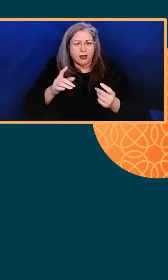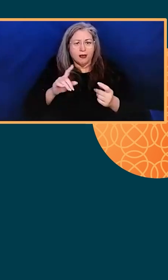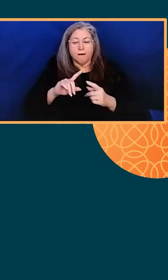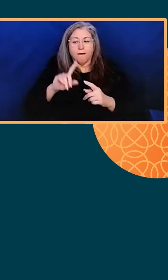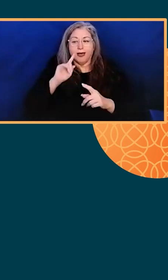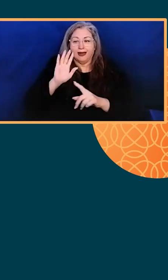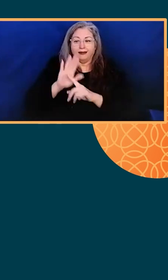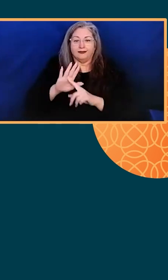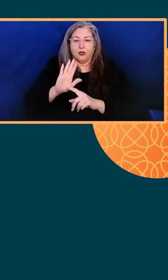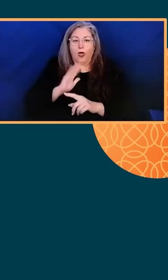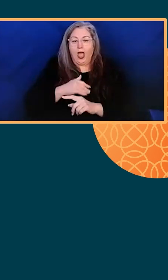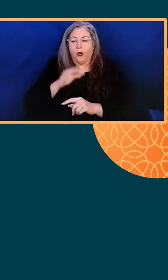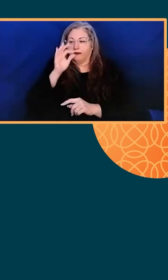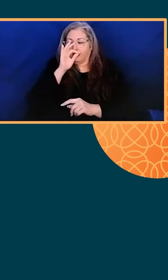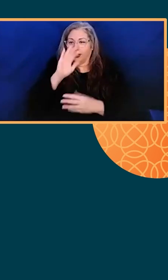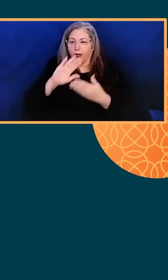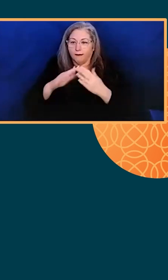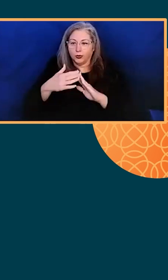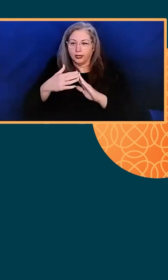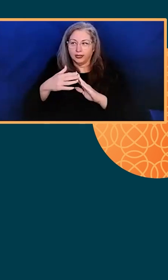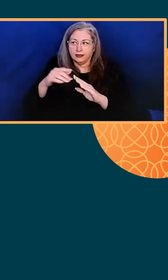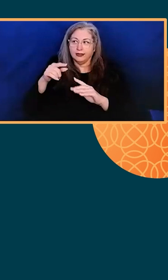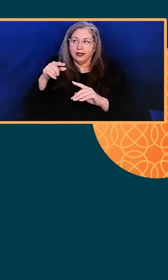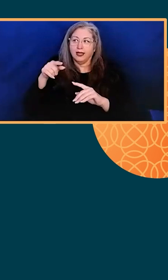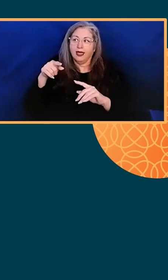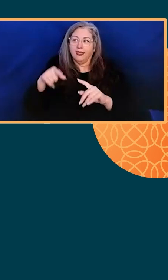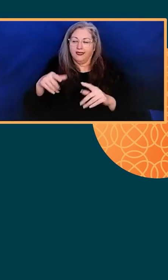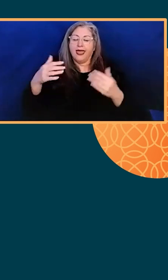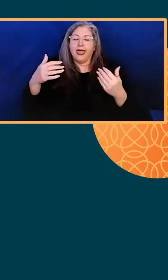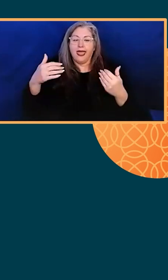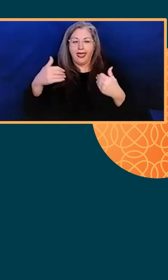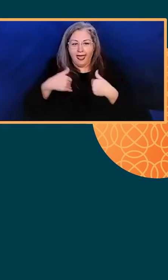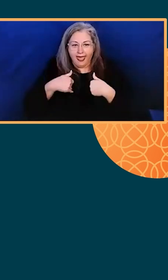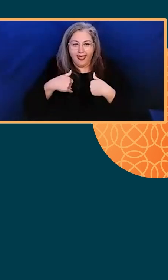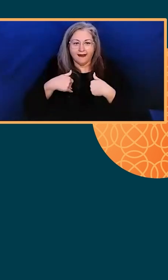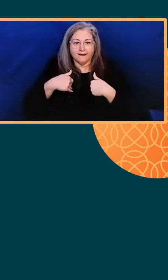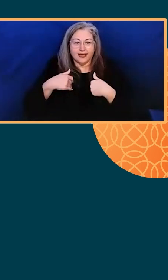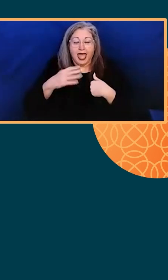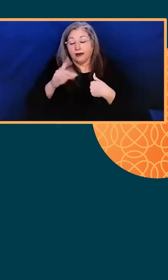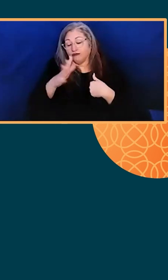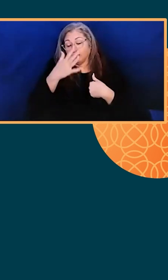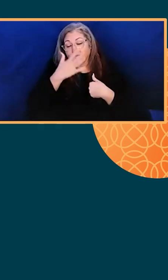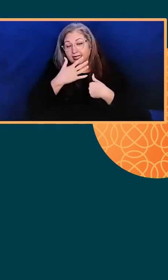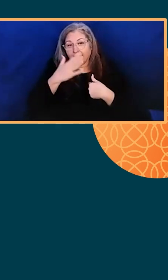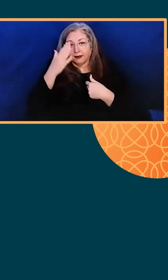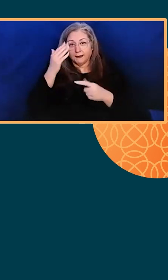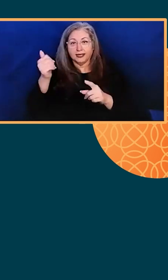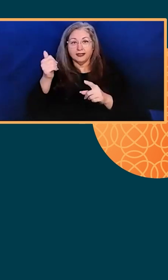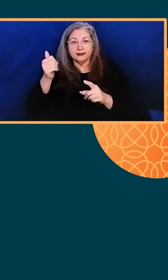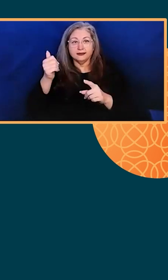our Filipino community, there is, and sadly, because